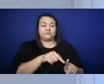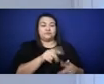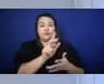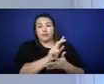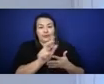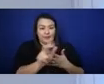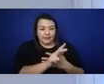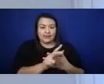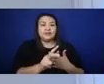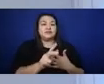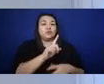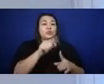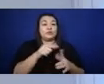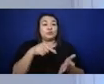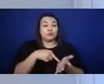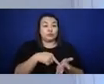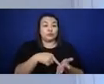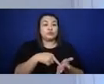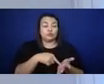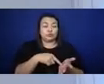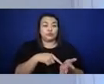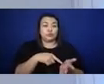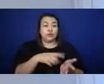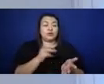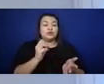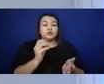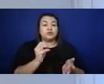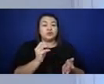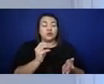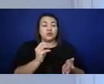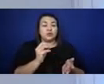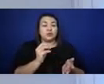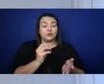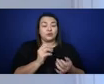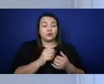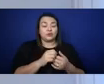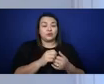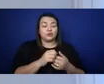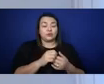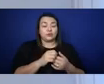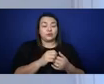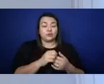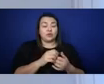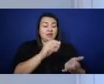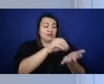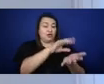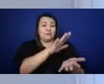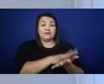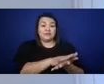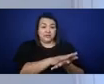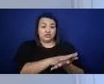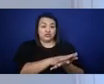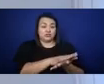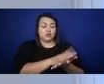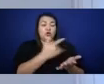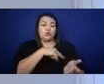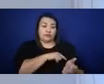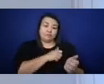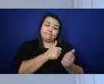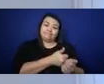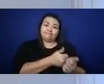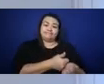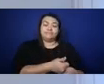individual. And once you are queued in for that second dose, then we have to account for that second dose for that one